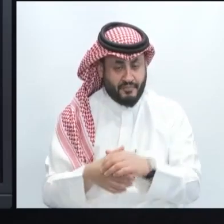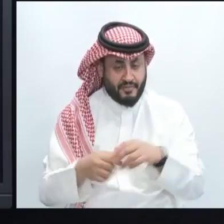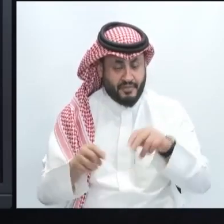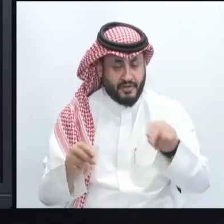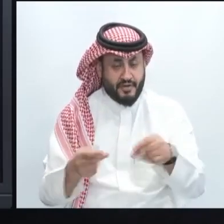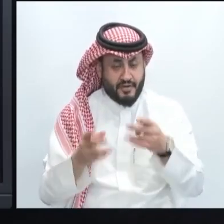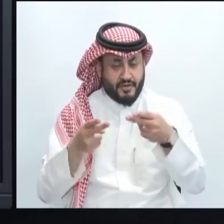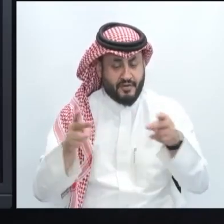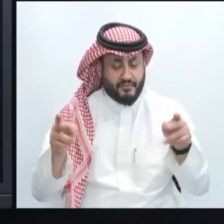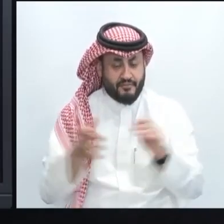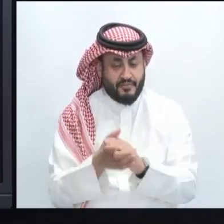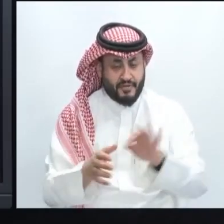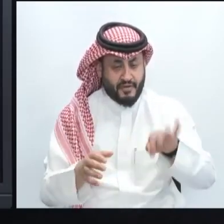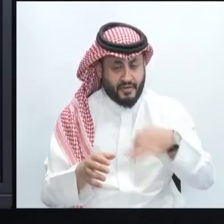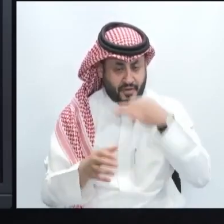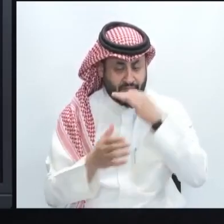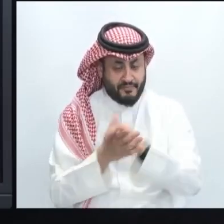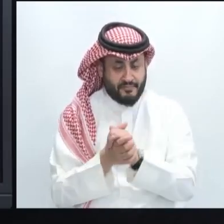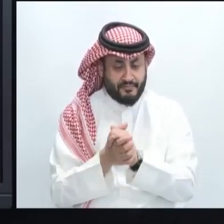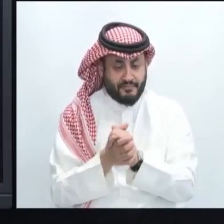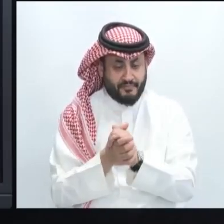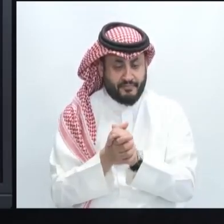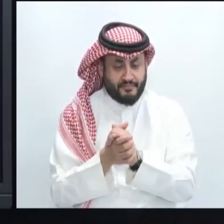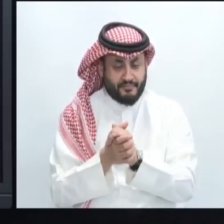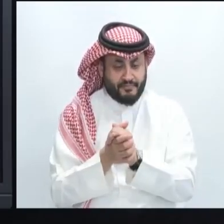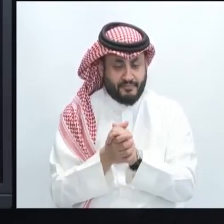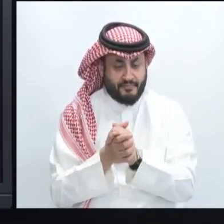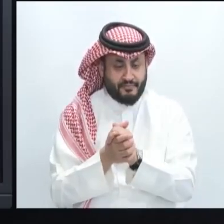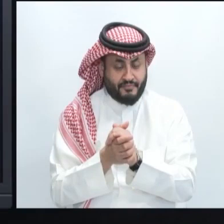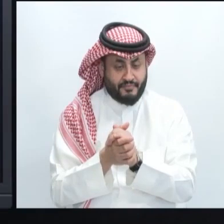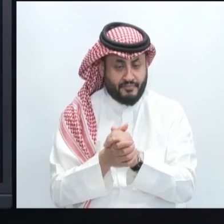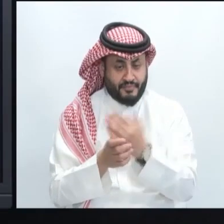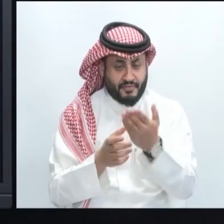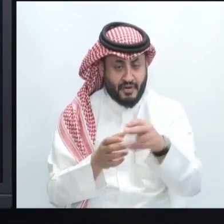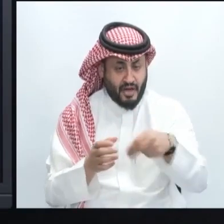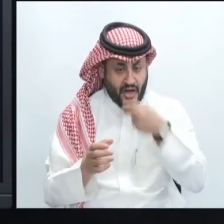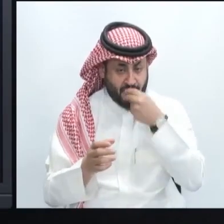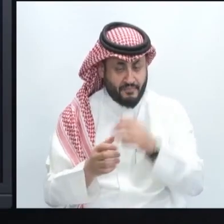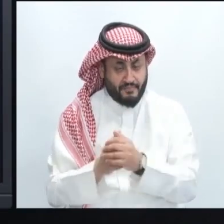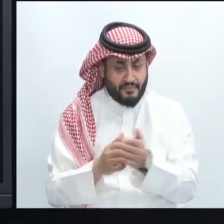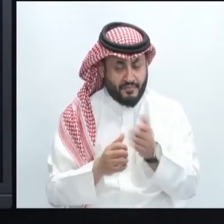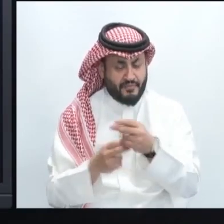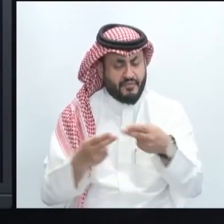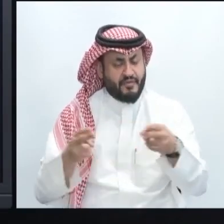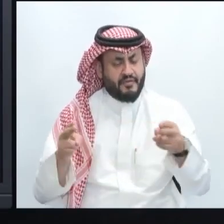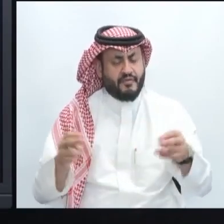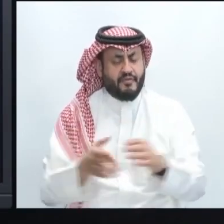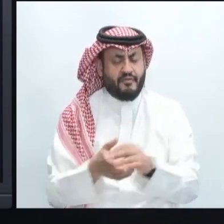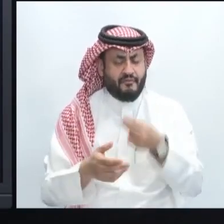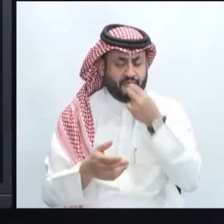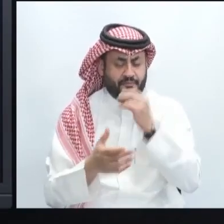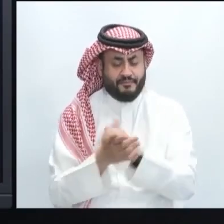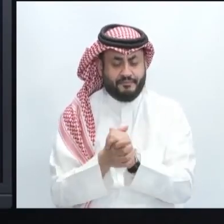salad, soup, and kabsa, and different types of